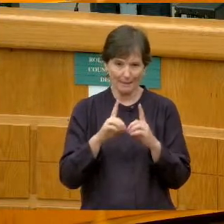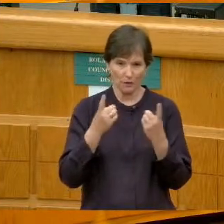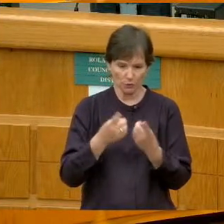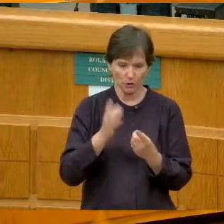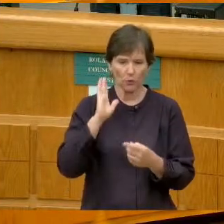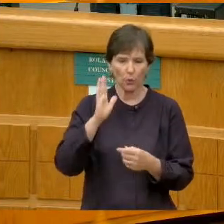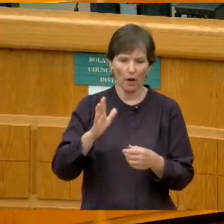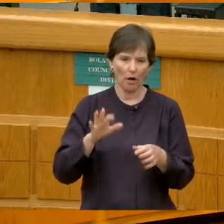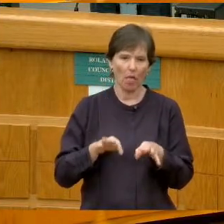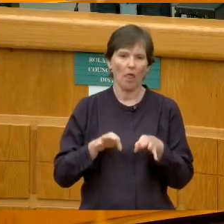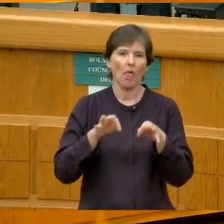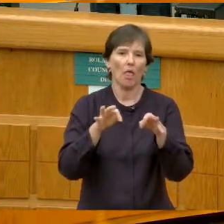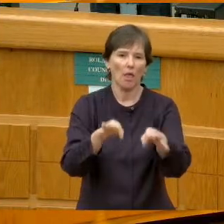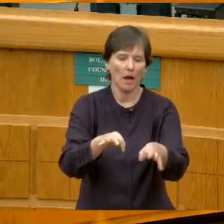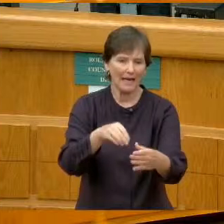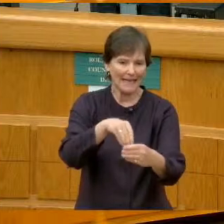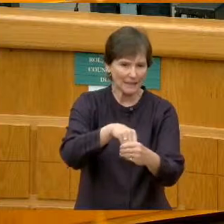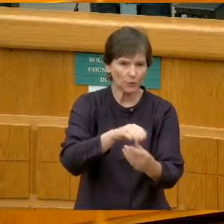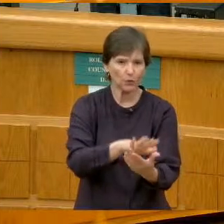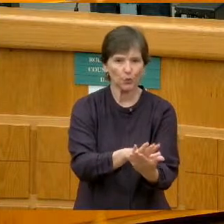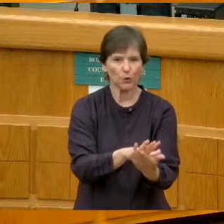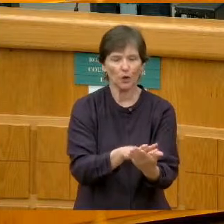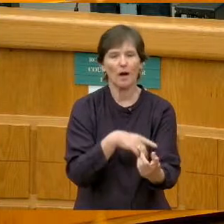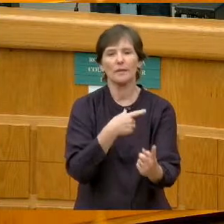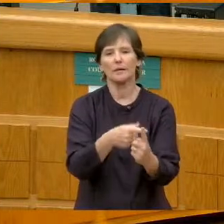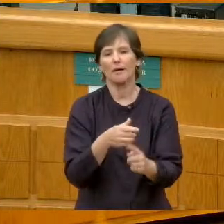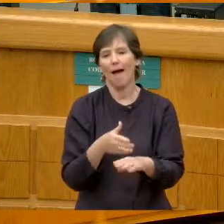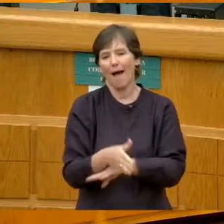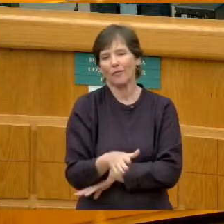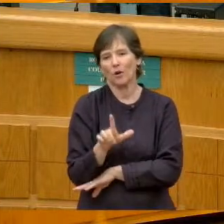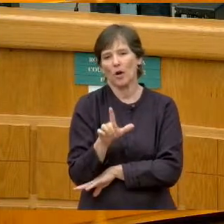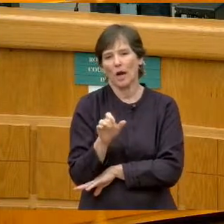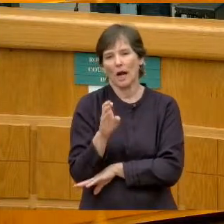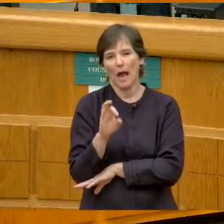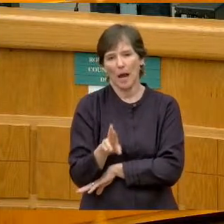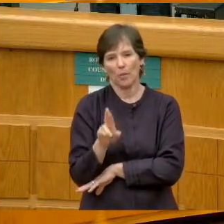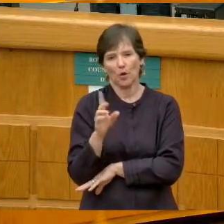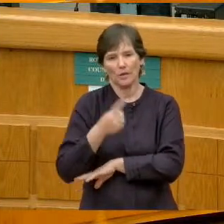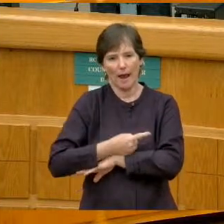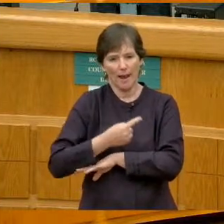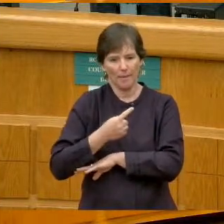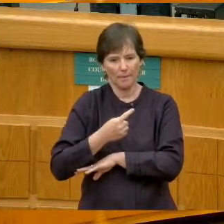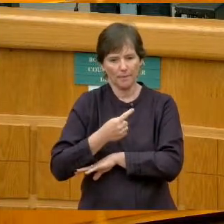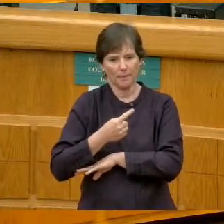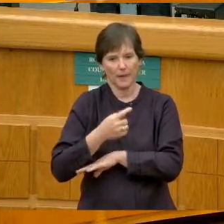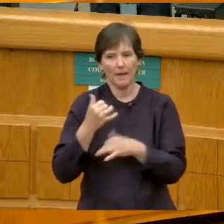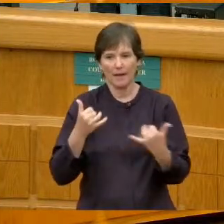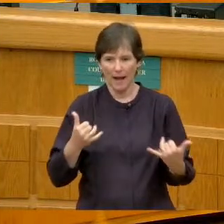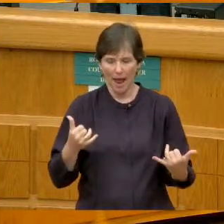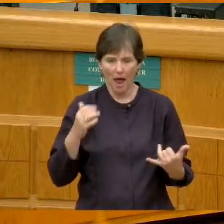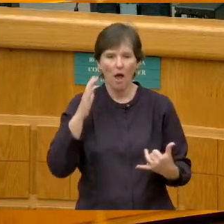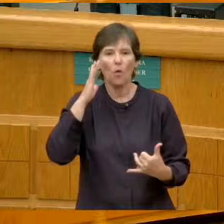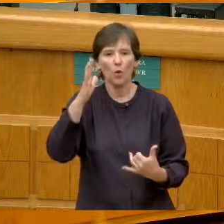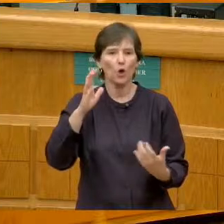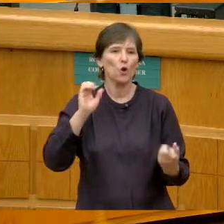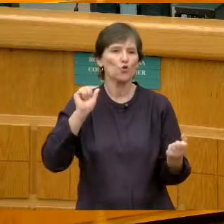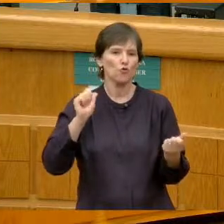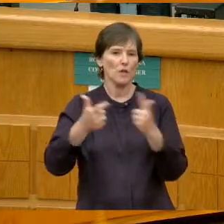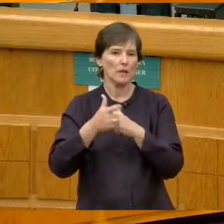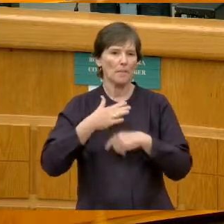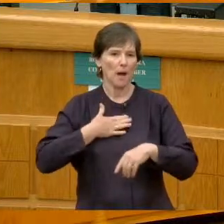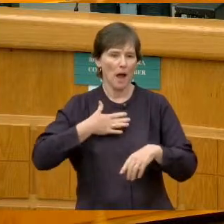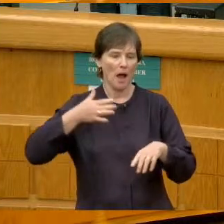Day. All right? That concludes my remarks. We're going to have Gabby translate those into Spanish, and